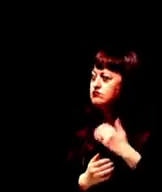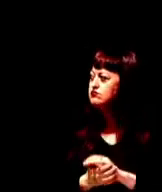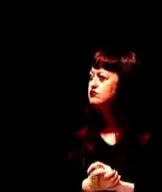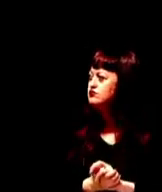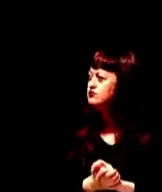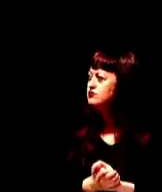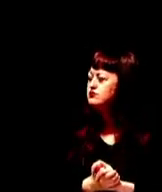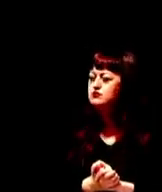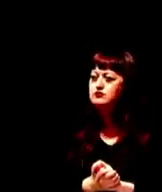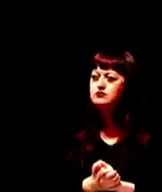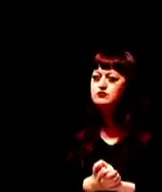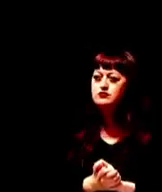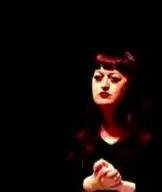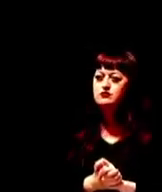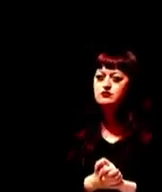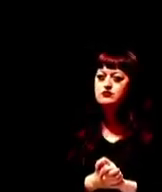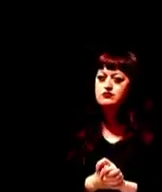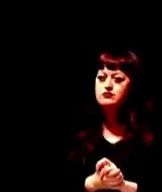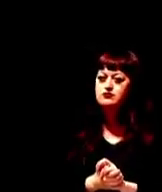What?